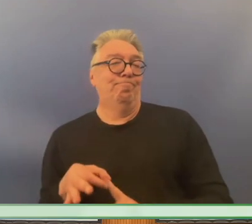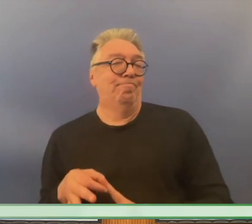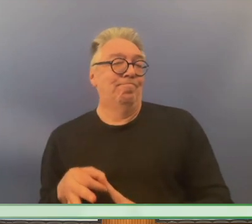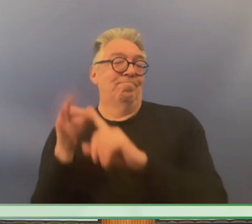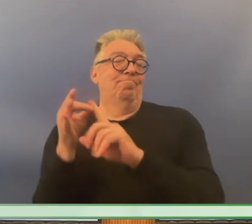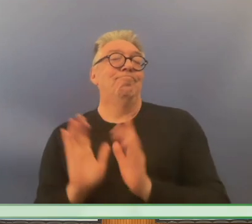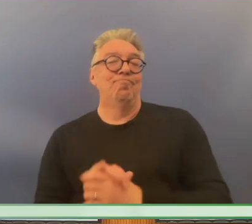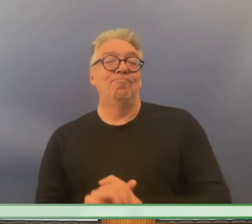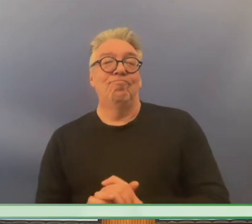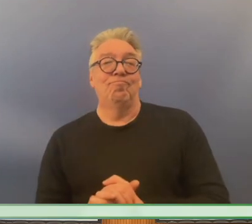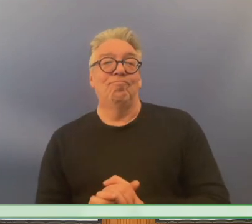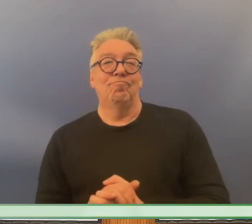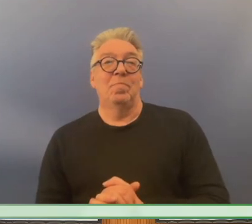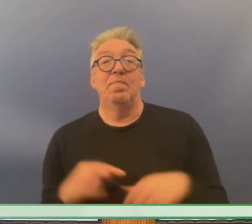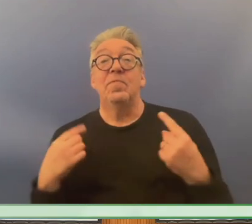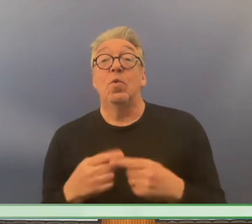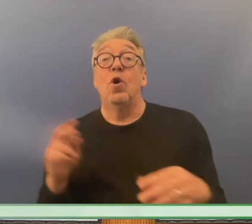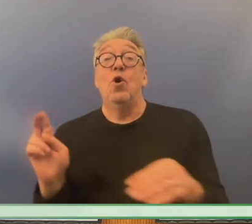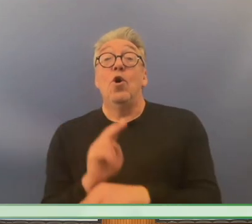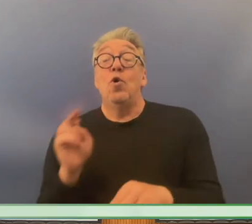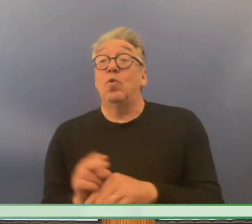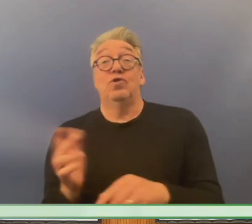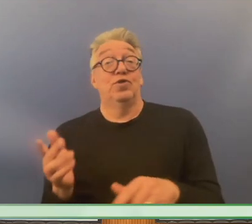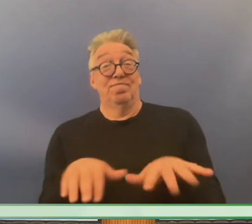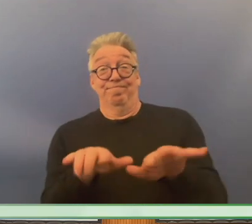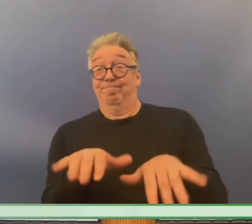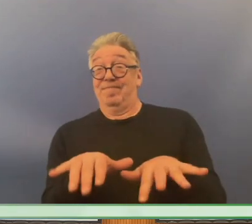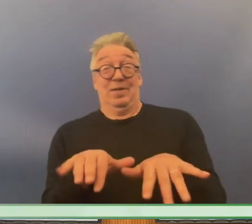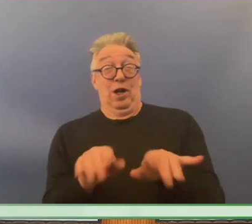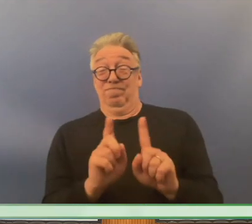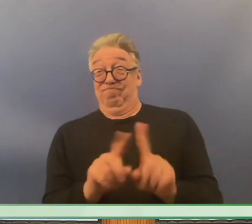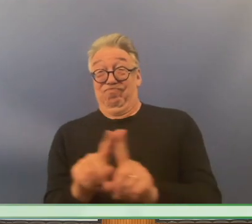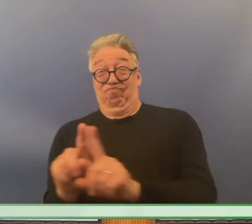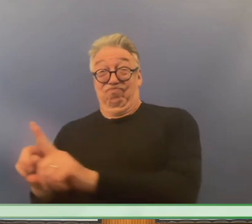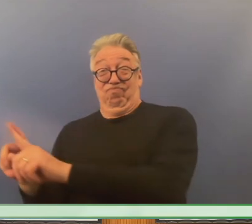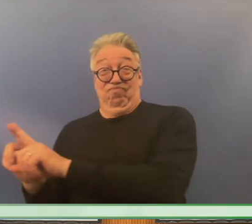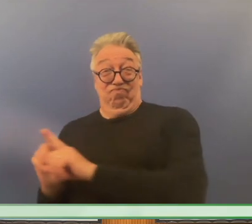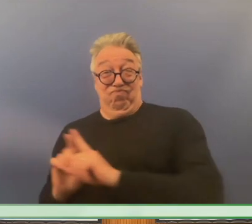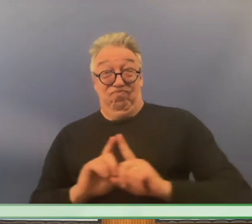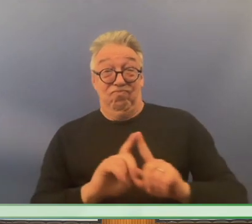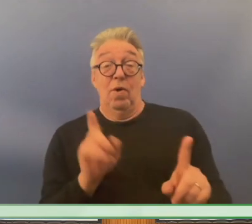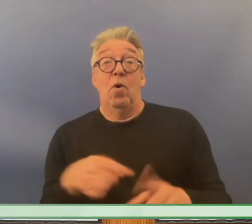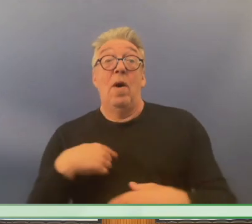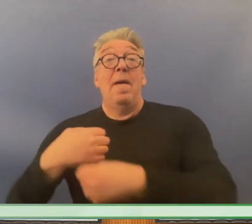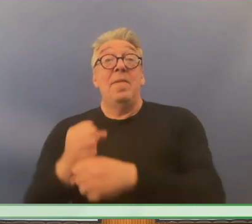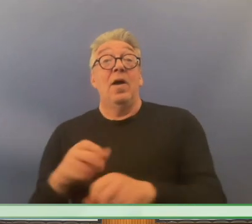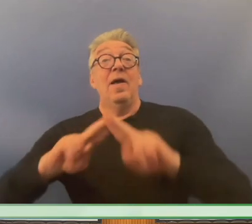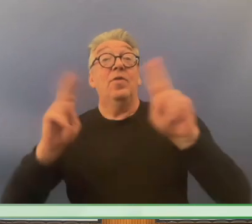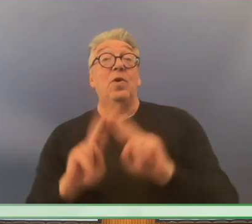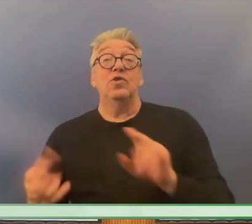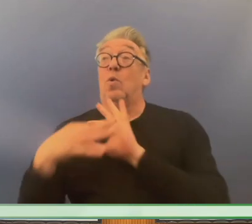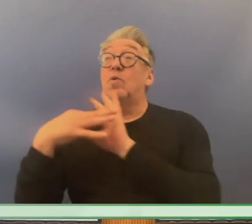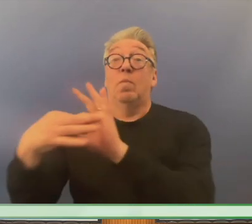use digital products left, right, and center, and we produce also in international corporations